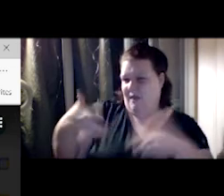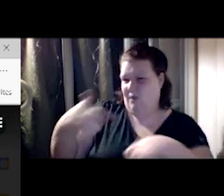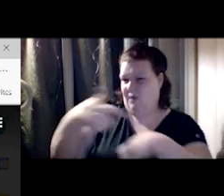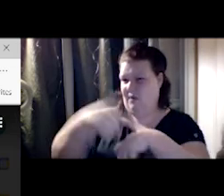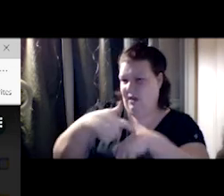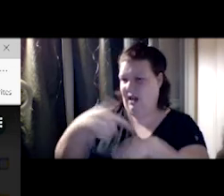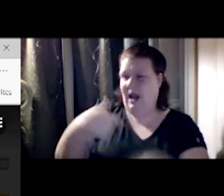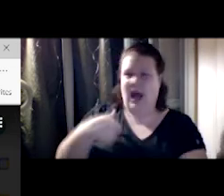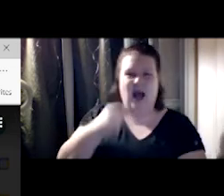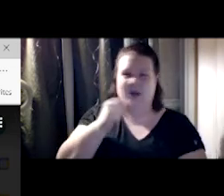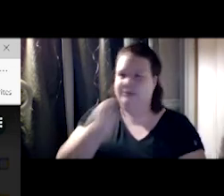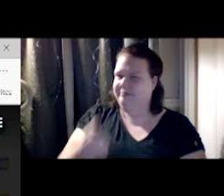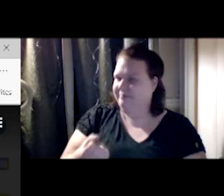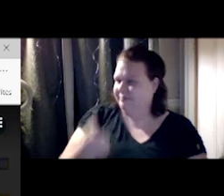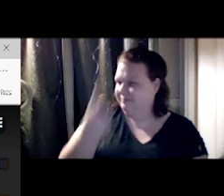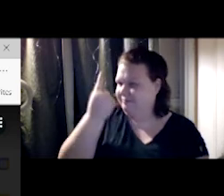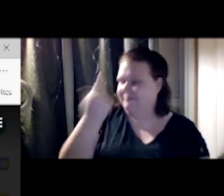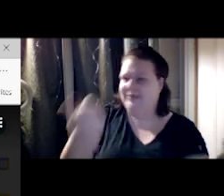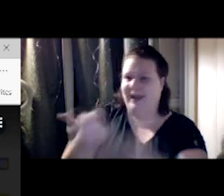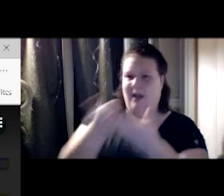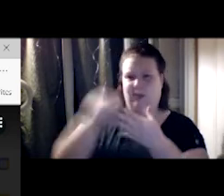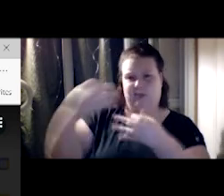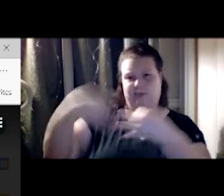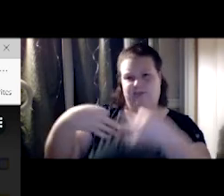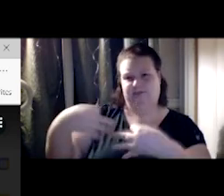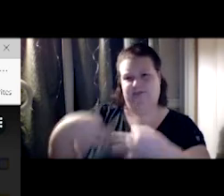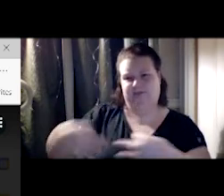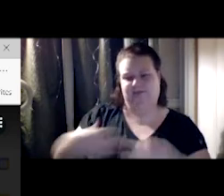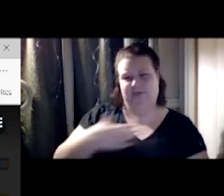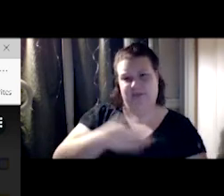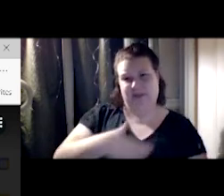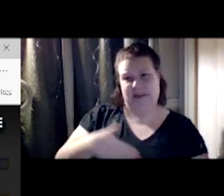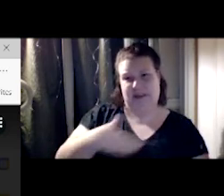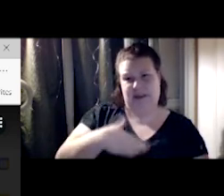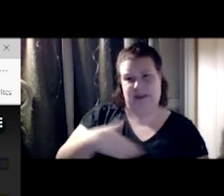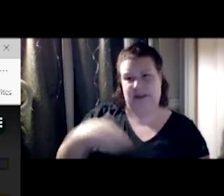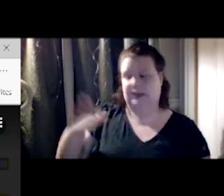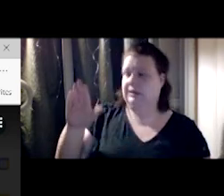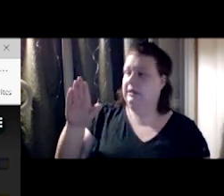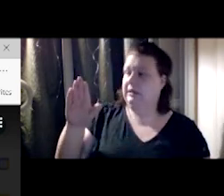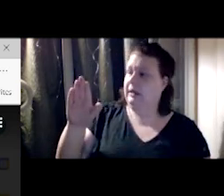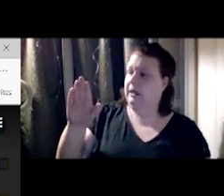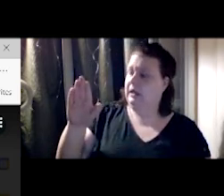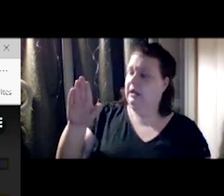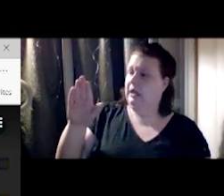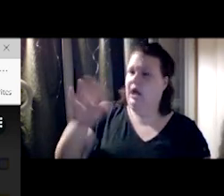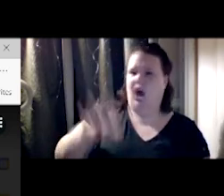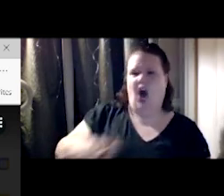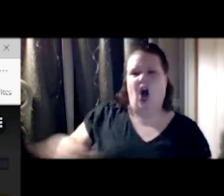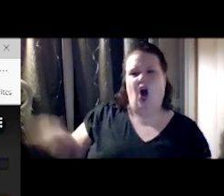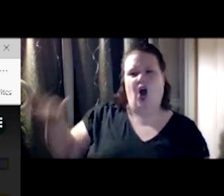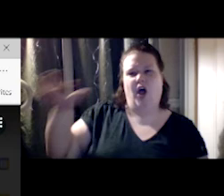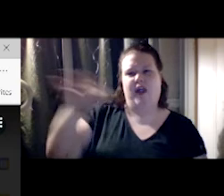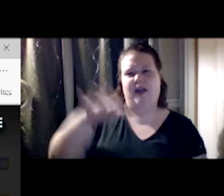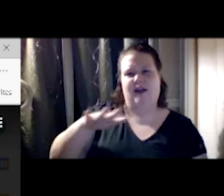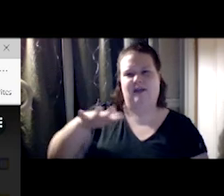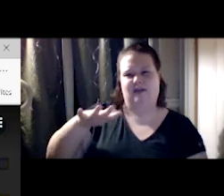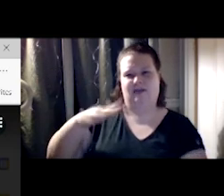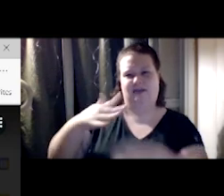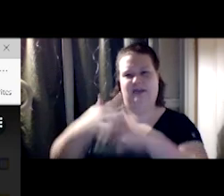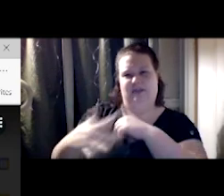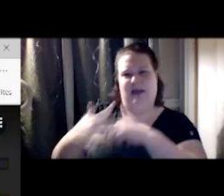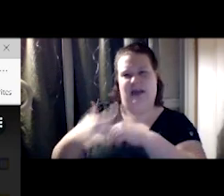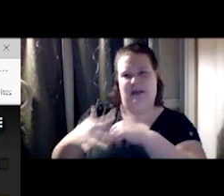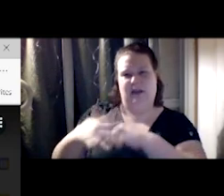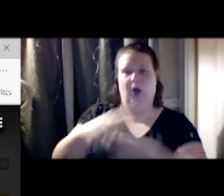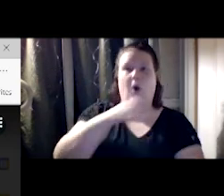not understanding what then, all of that space, like if we just imagine that the old Waco High School